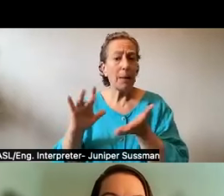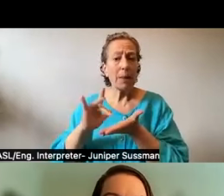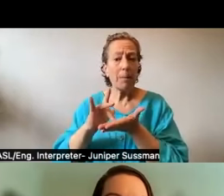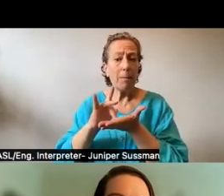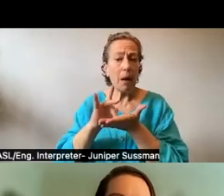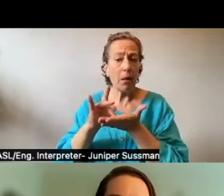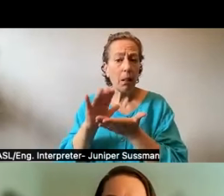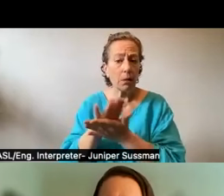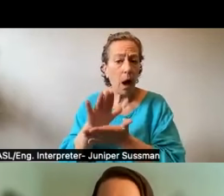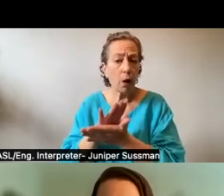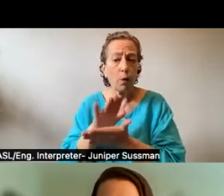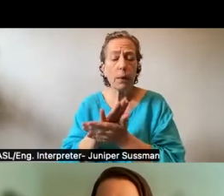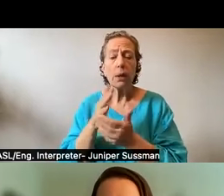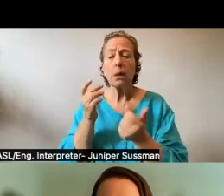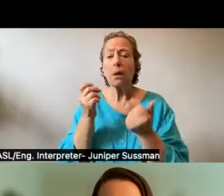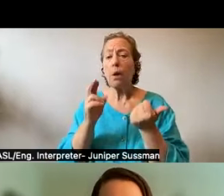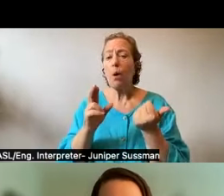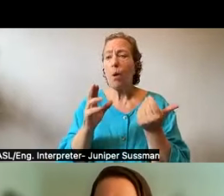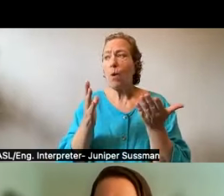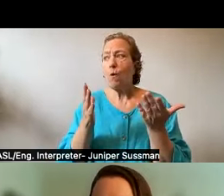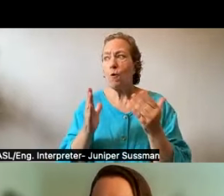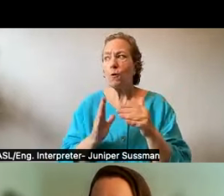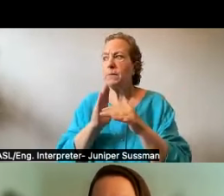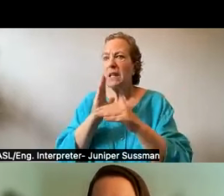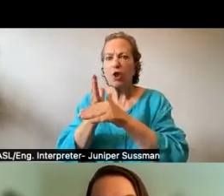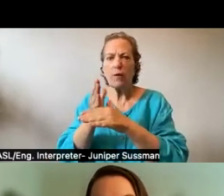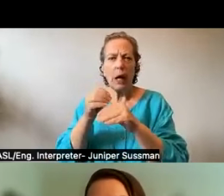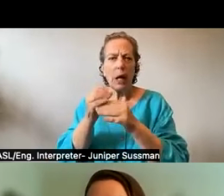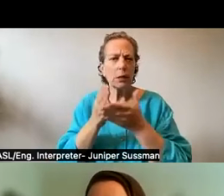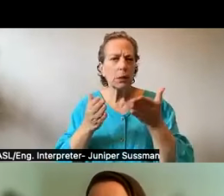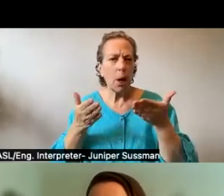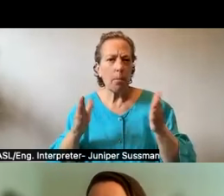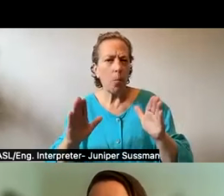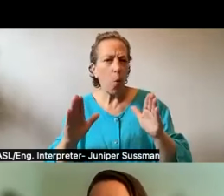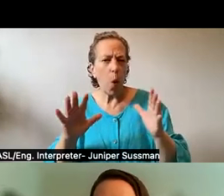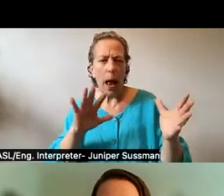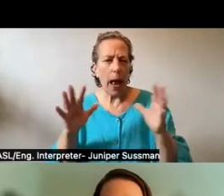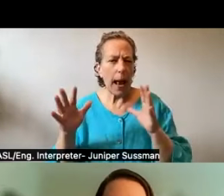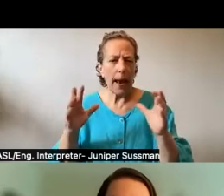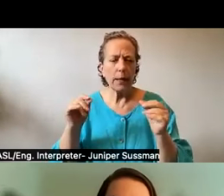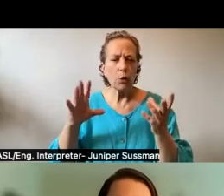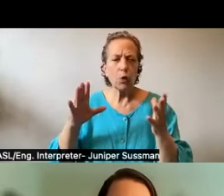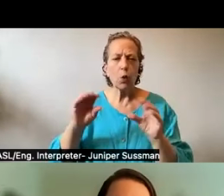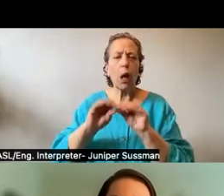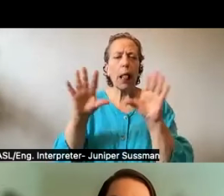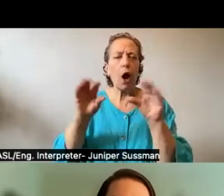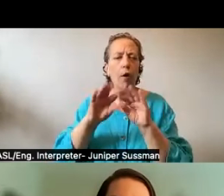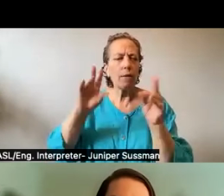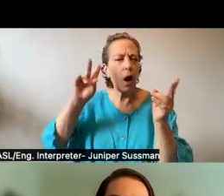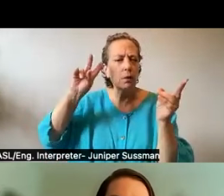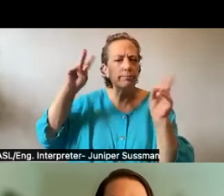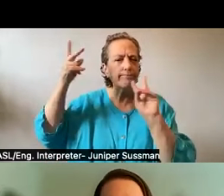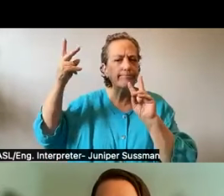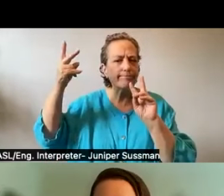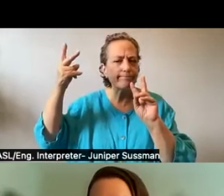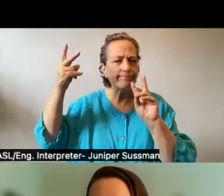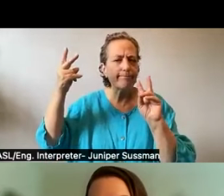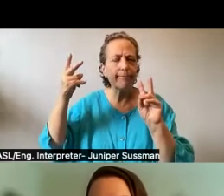or intervening in some way to clear up some sort of mischaracterization or misunderstanding about the safety of a person